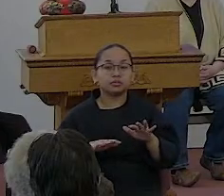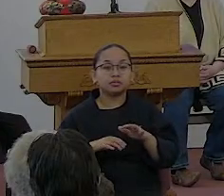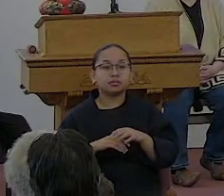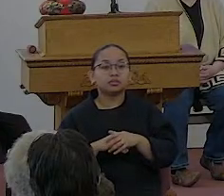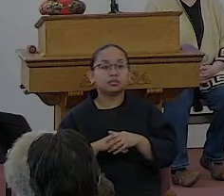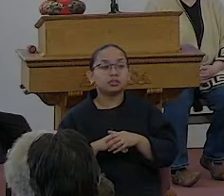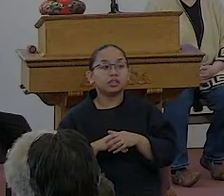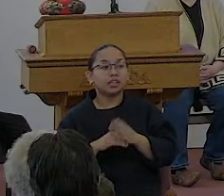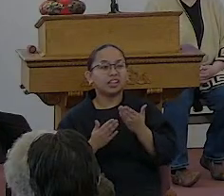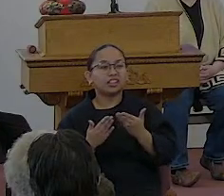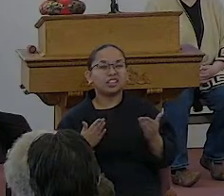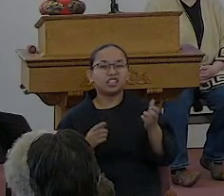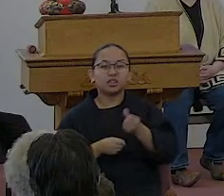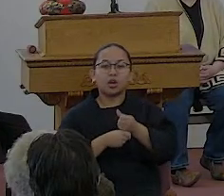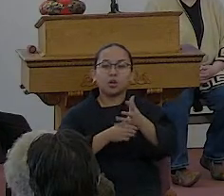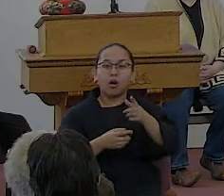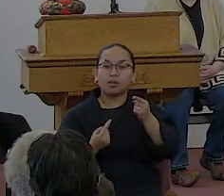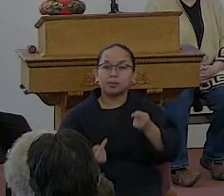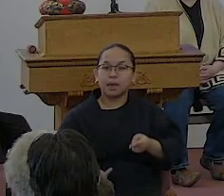cause pain.